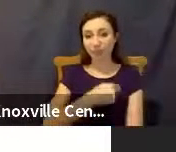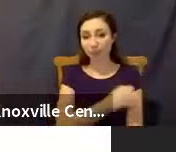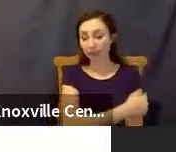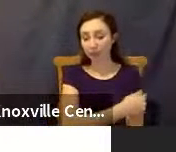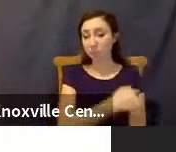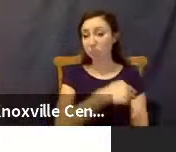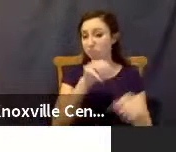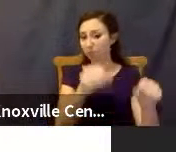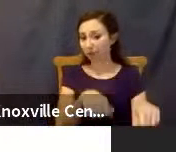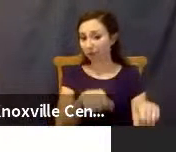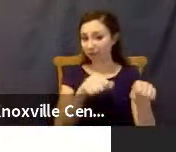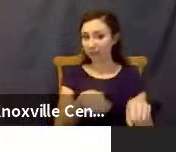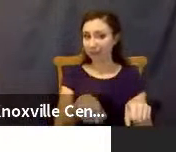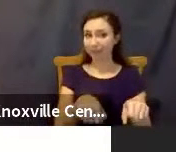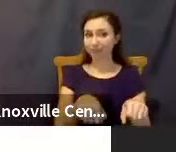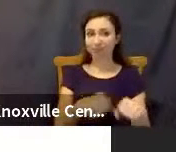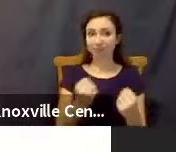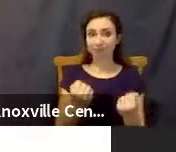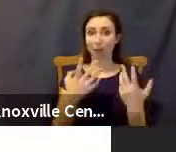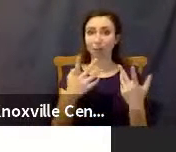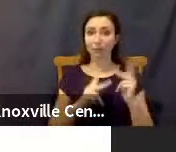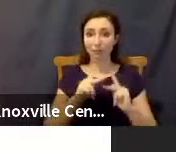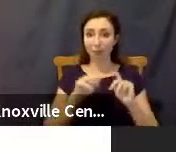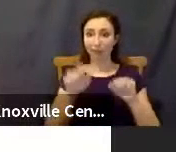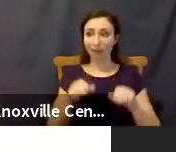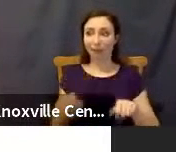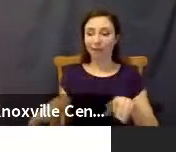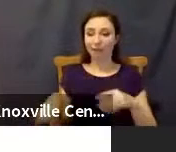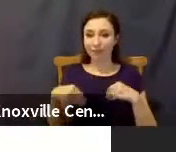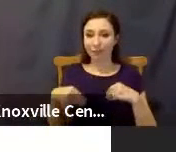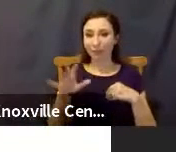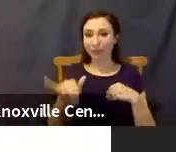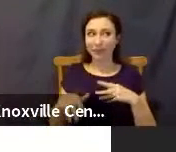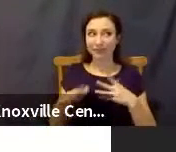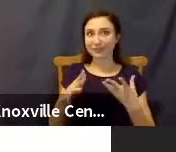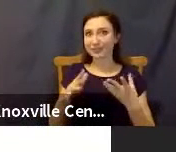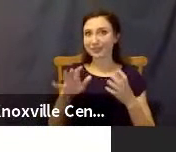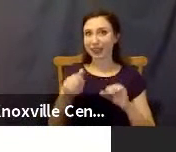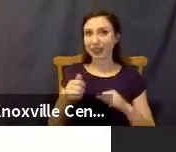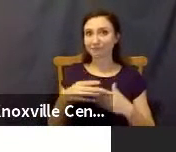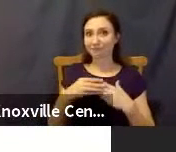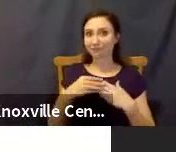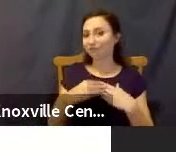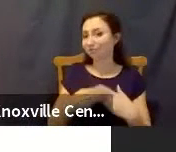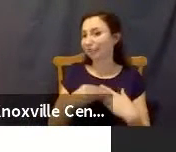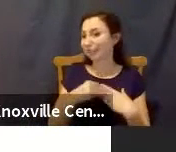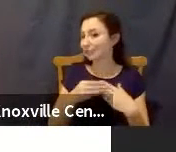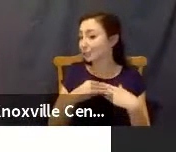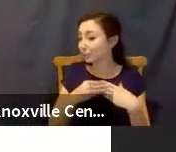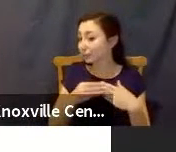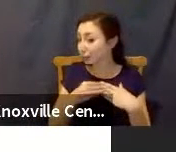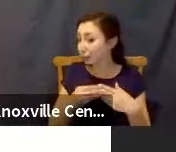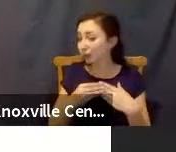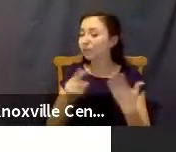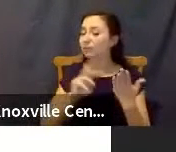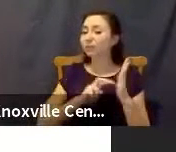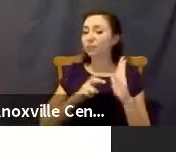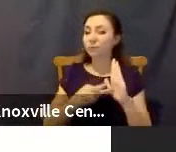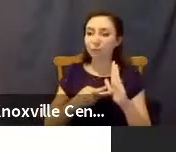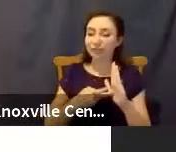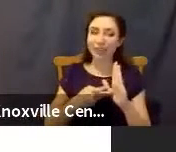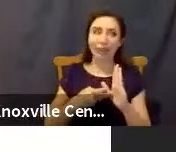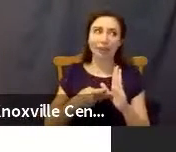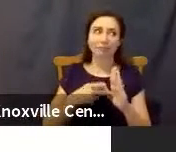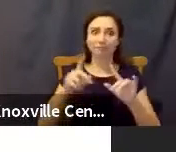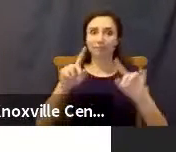capacity is potentially even a moving target. And what I mean by that is that the variation in